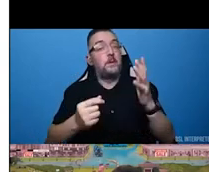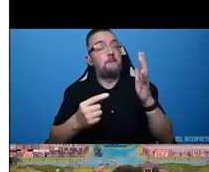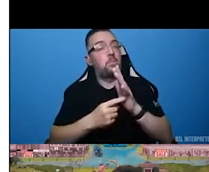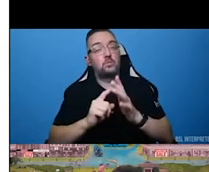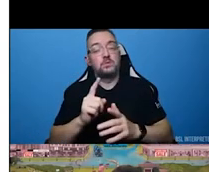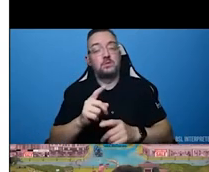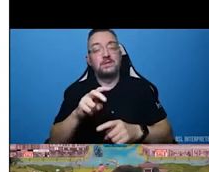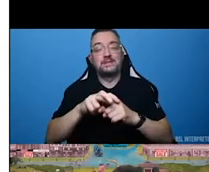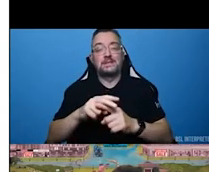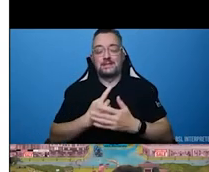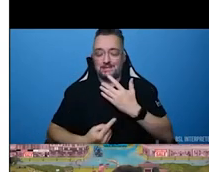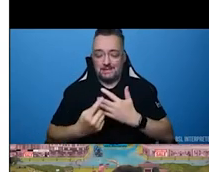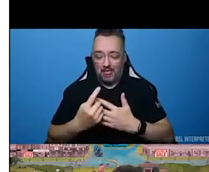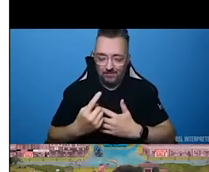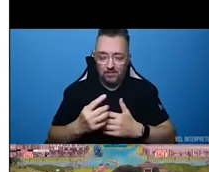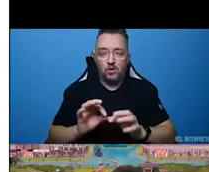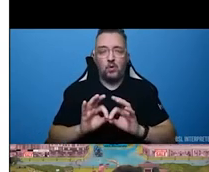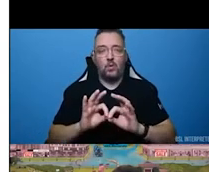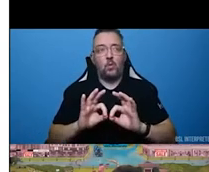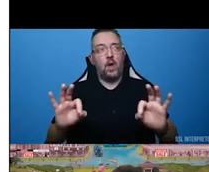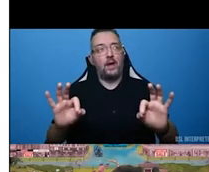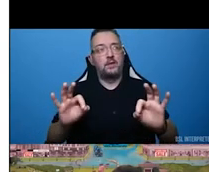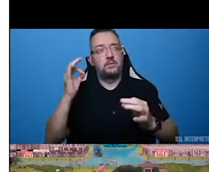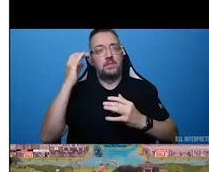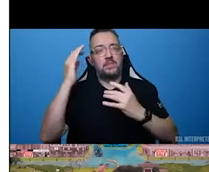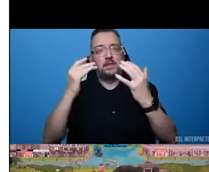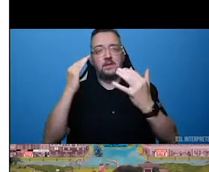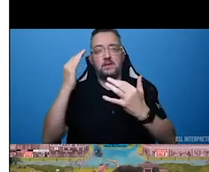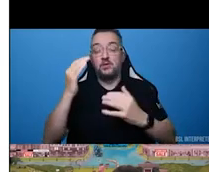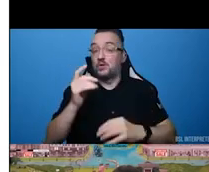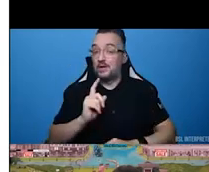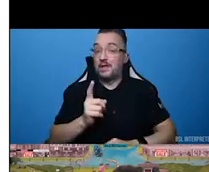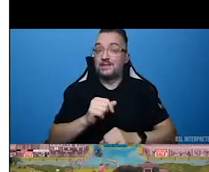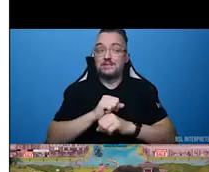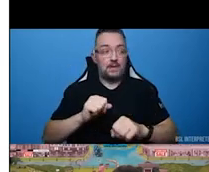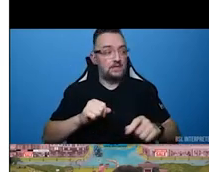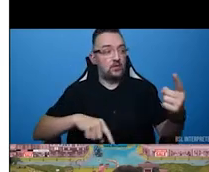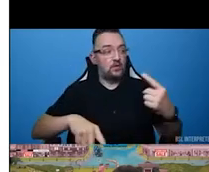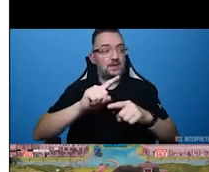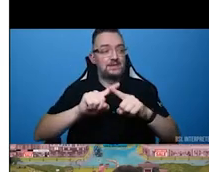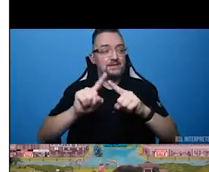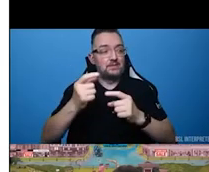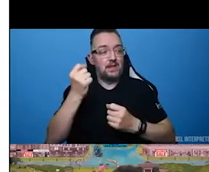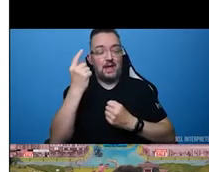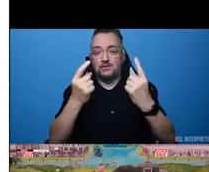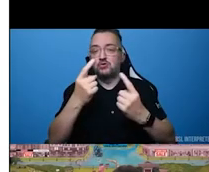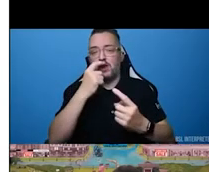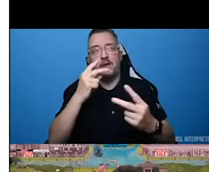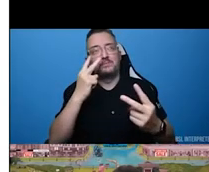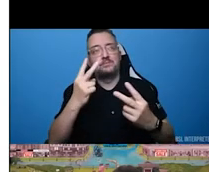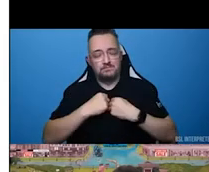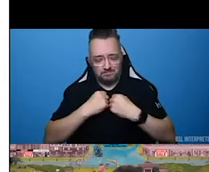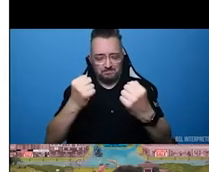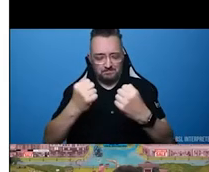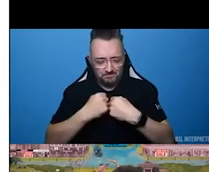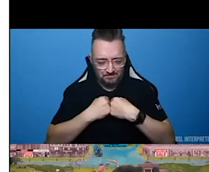just to sit by yourself and have a quiet moment to contemplate. And so this is the space where all the different ideas come together and you can reflect on how you could apply